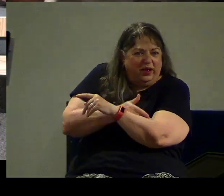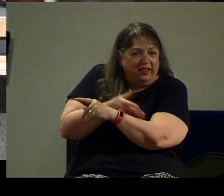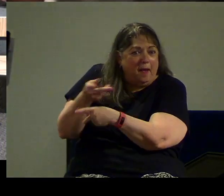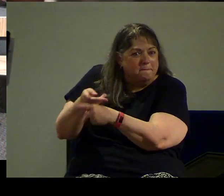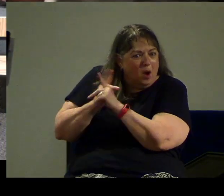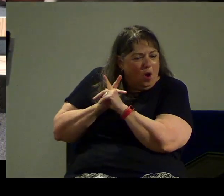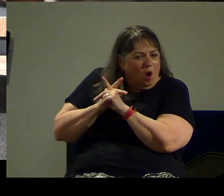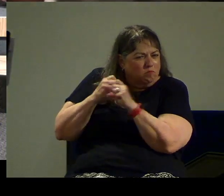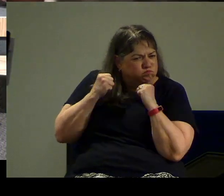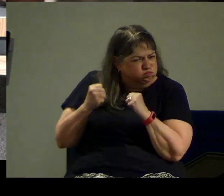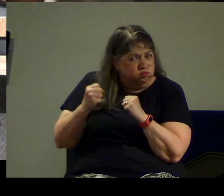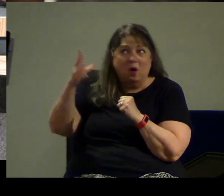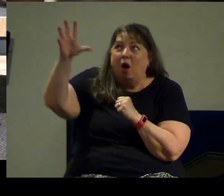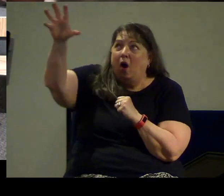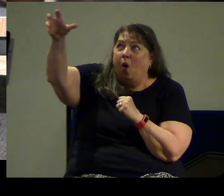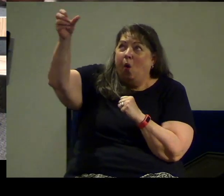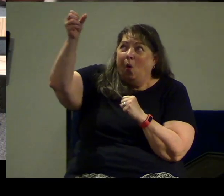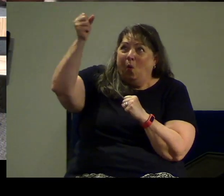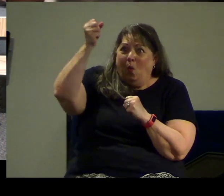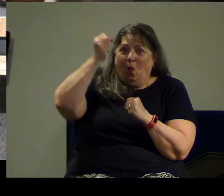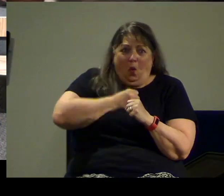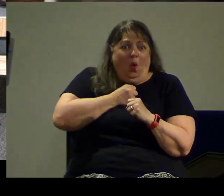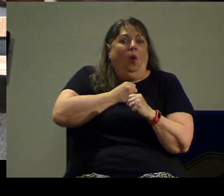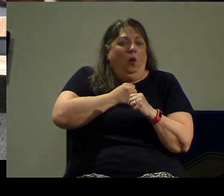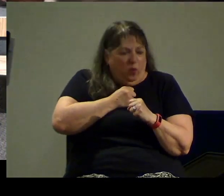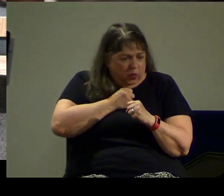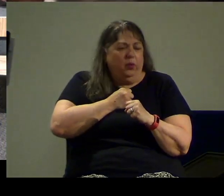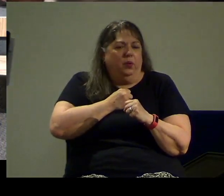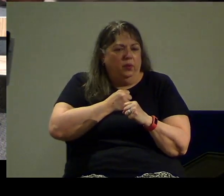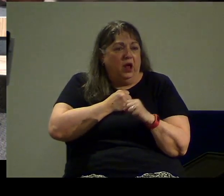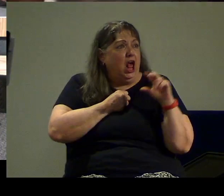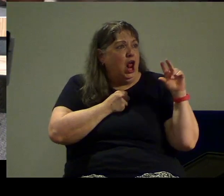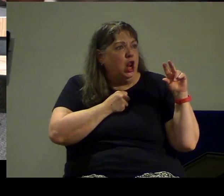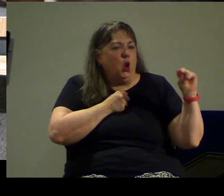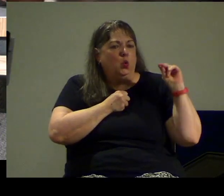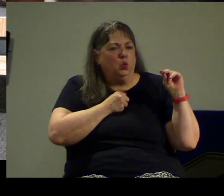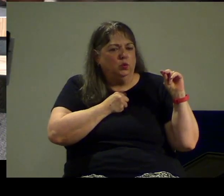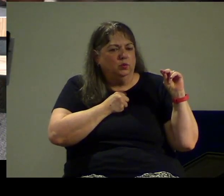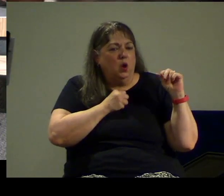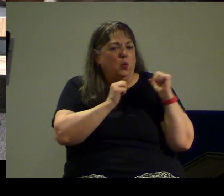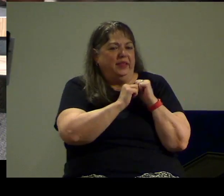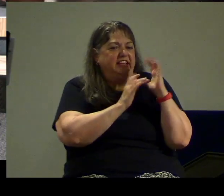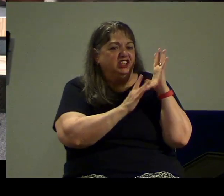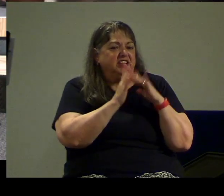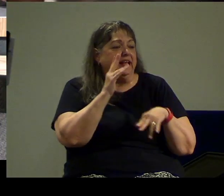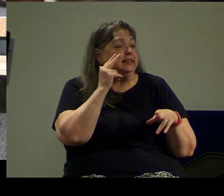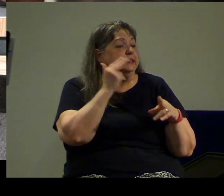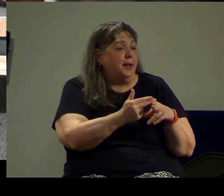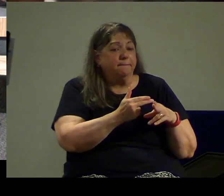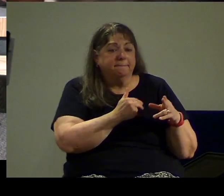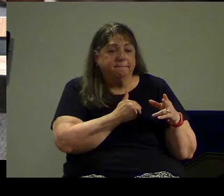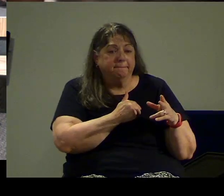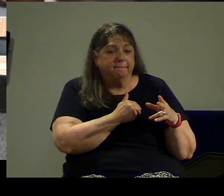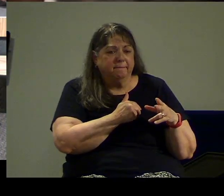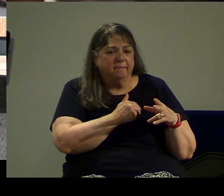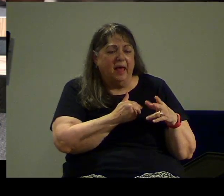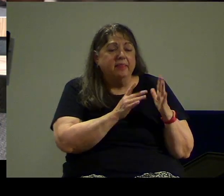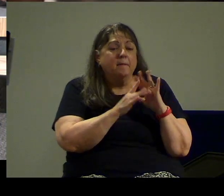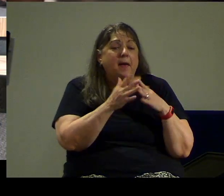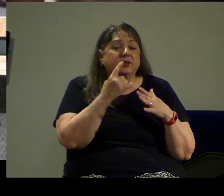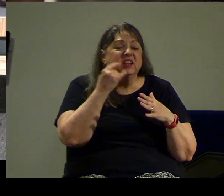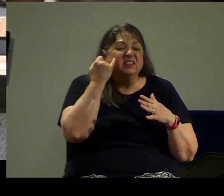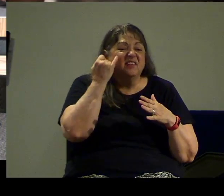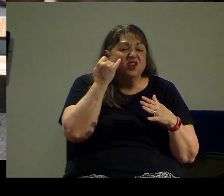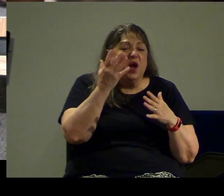no way we can get through this, around it, or whatever. We say, no, in the name of Jesus, The Bible says when you go through the fire, you will not drown.